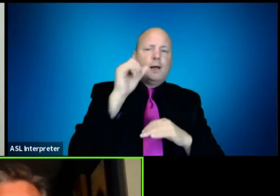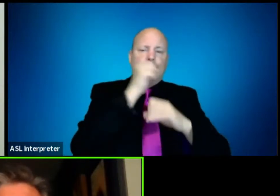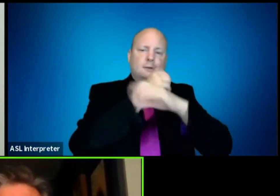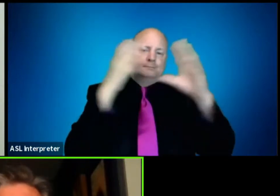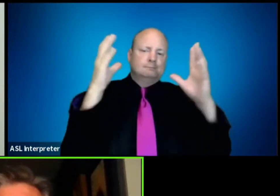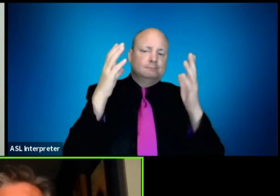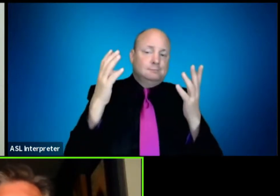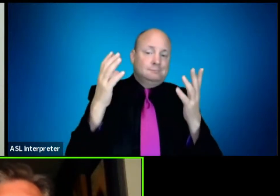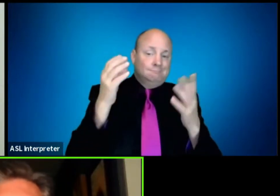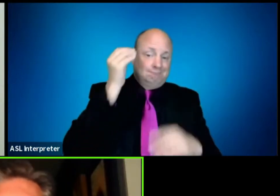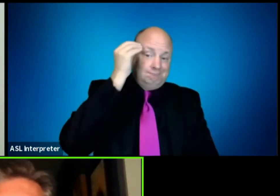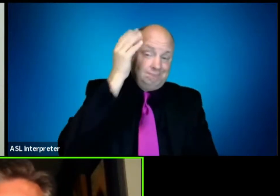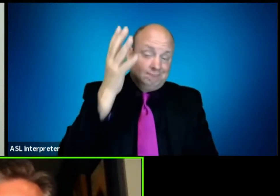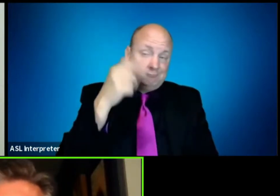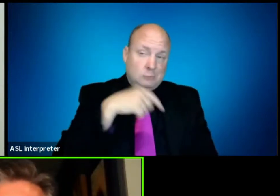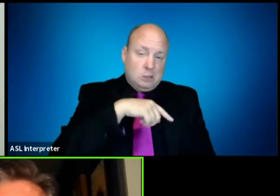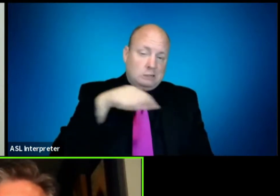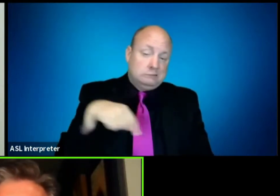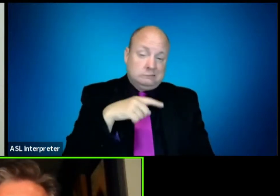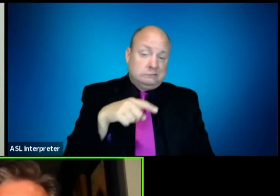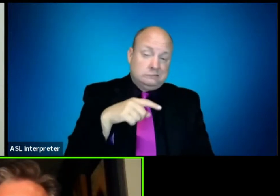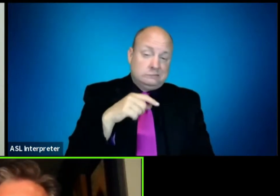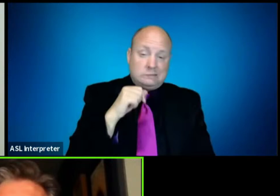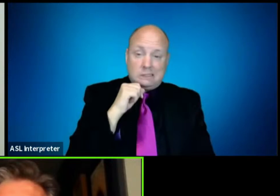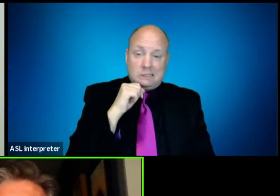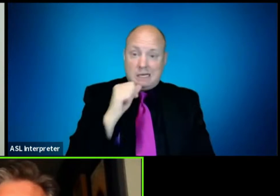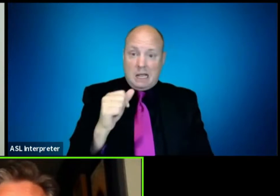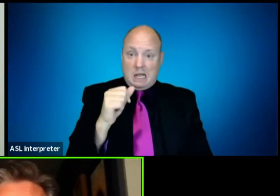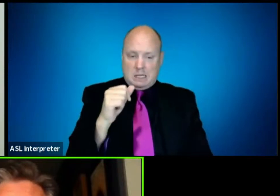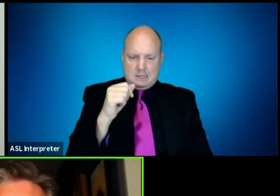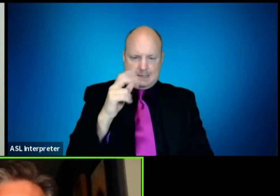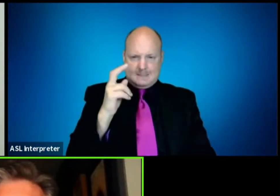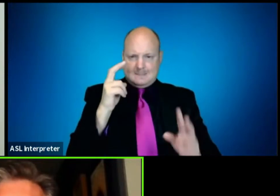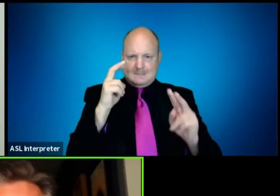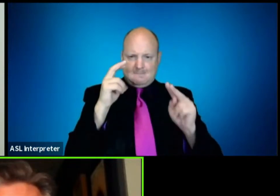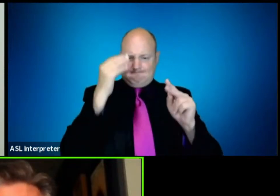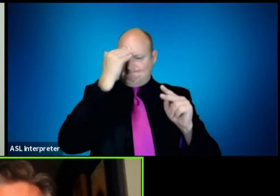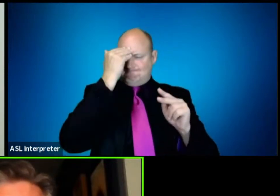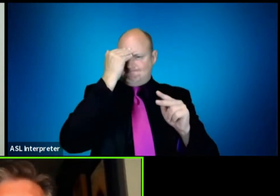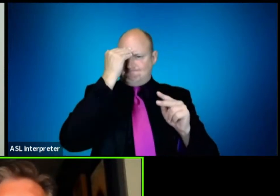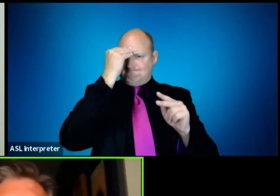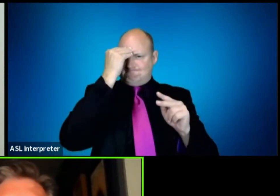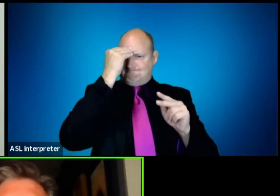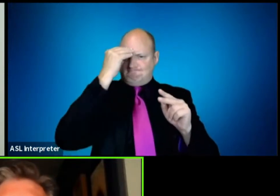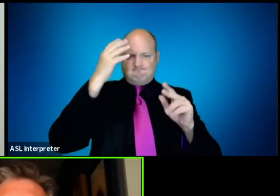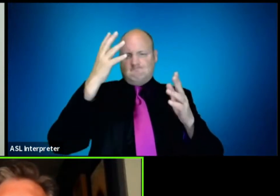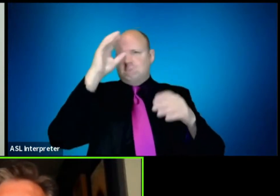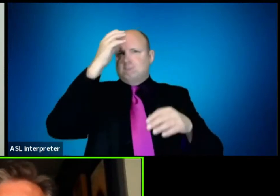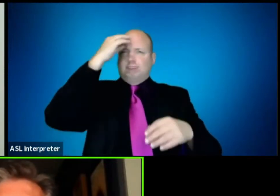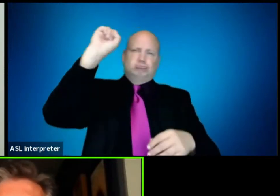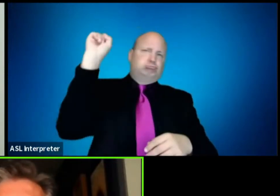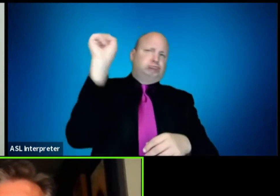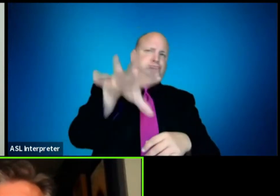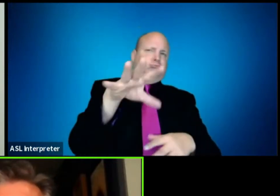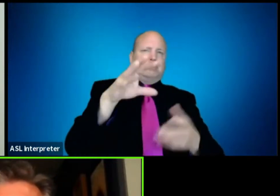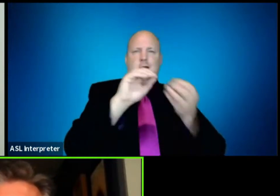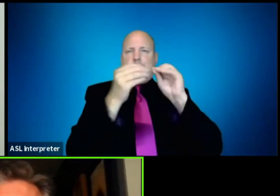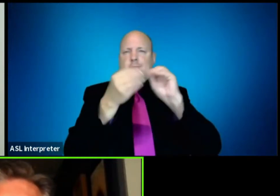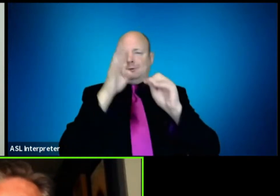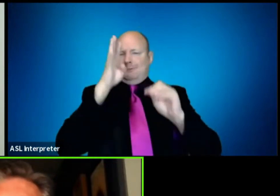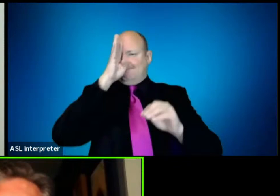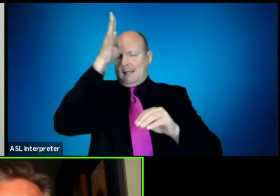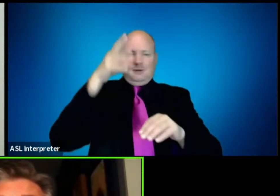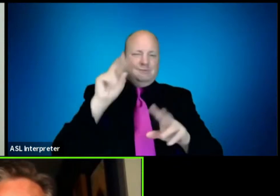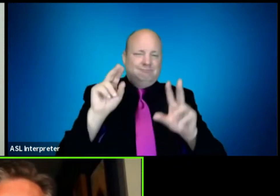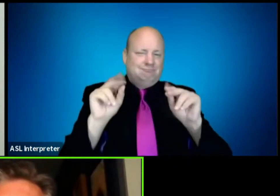not fortune tellers, but trying to see based on how the disease is behaving, the tools we have in place to fight it,